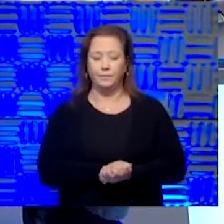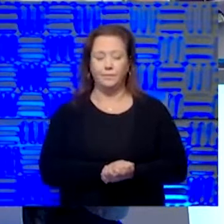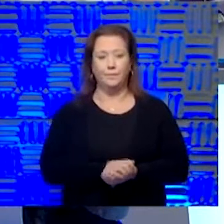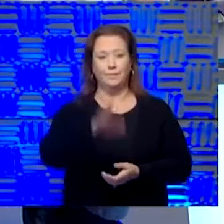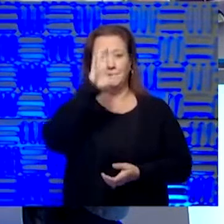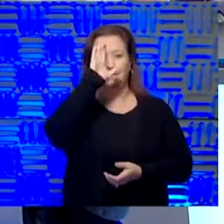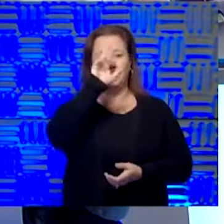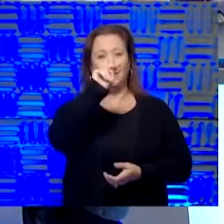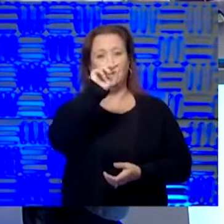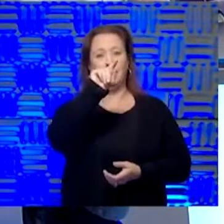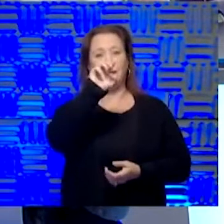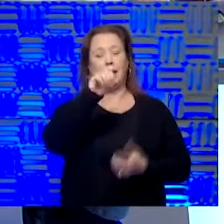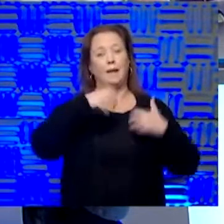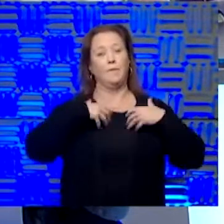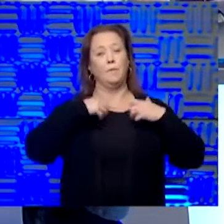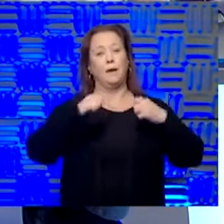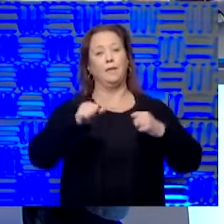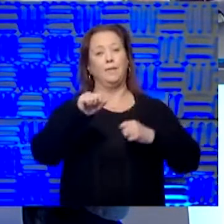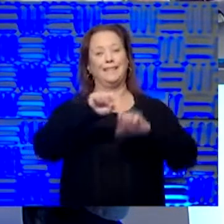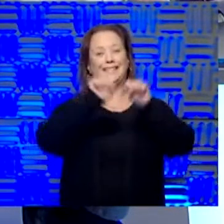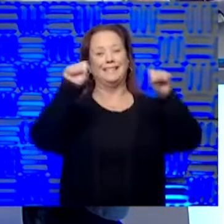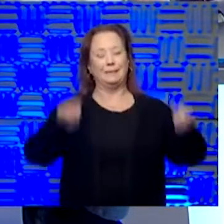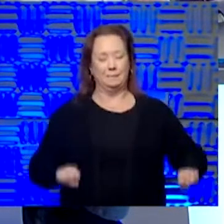Hi, this is Nate from the health system.